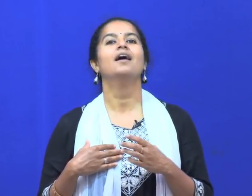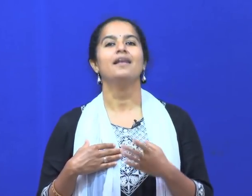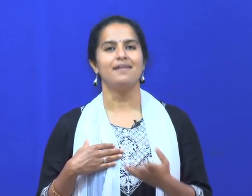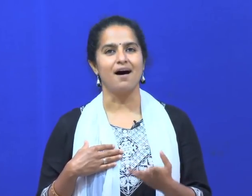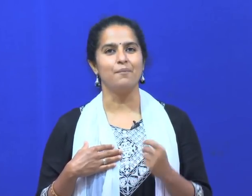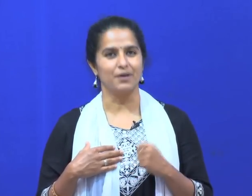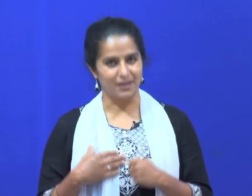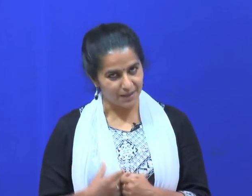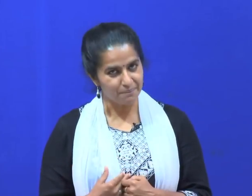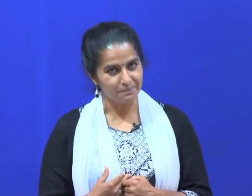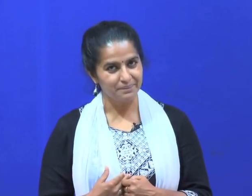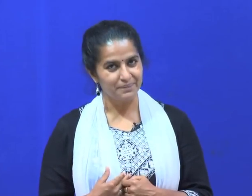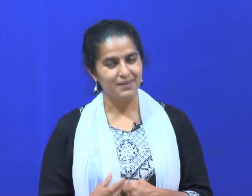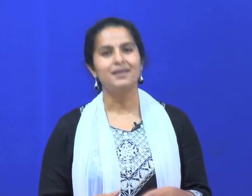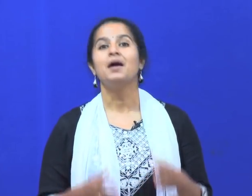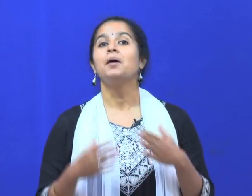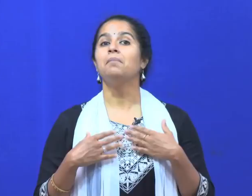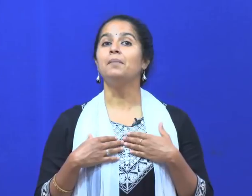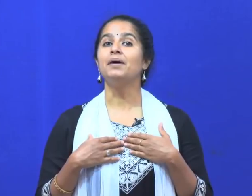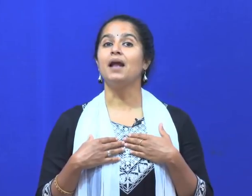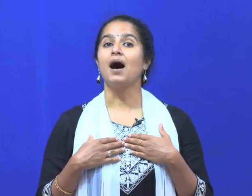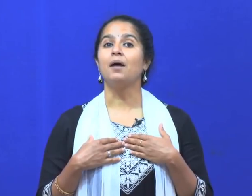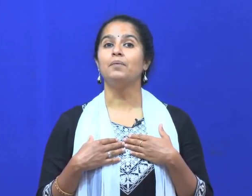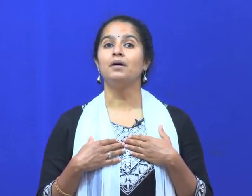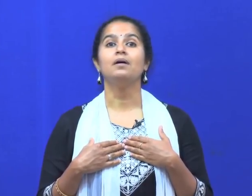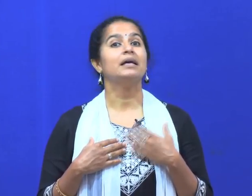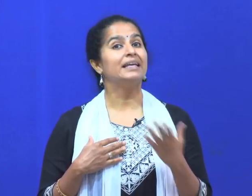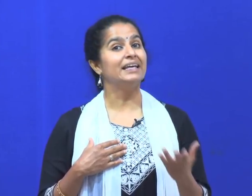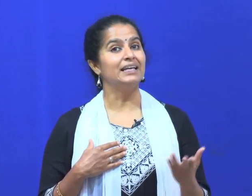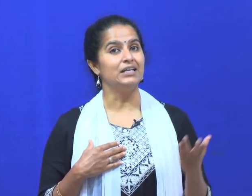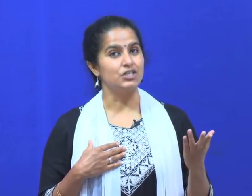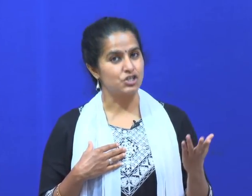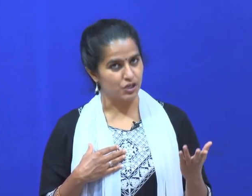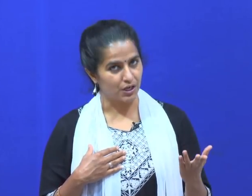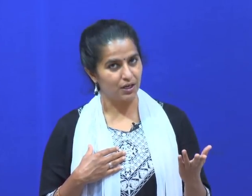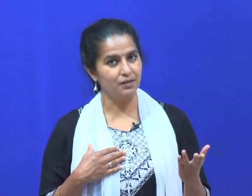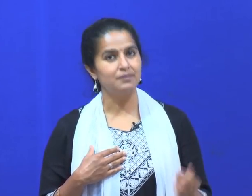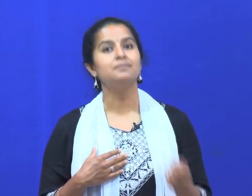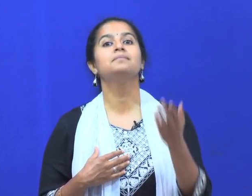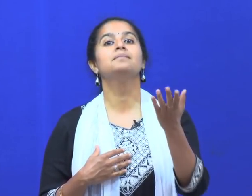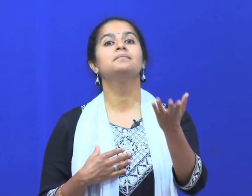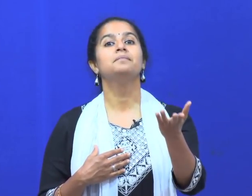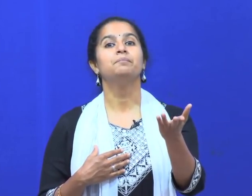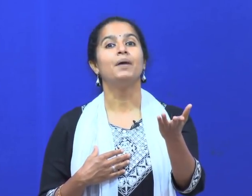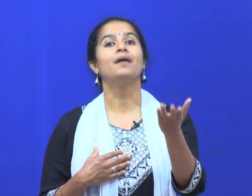Bhavataha nama kim? Mama nama Girishaha.